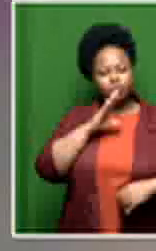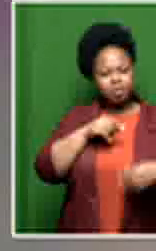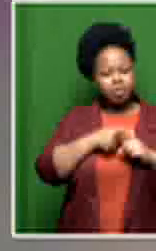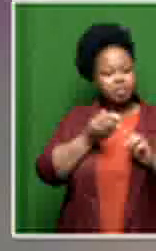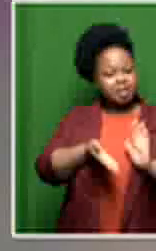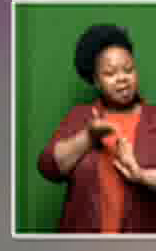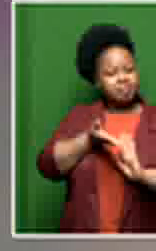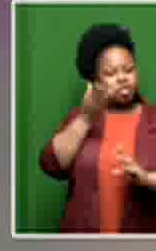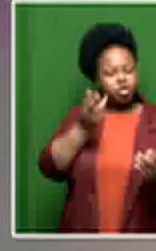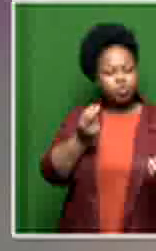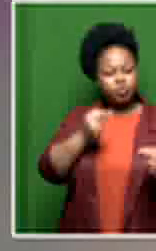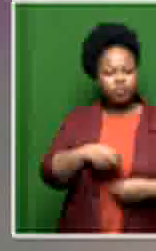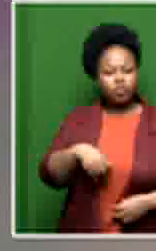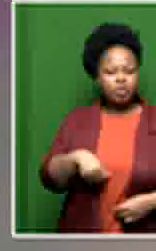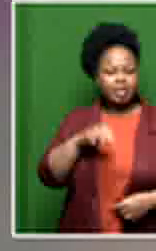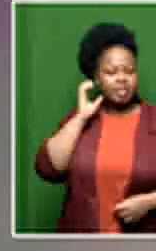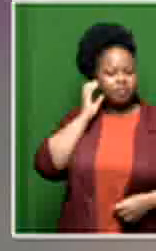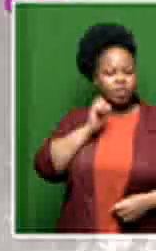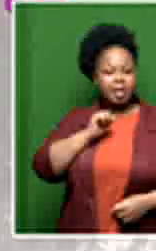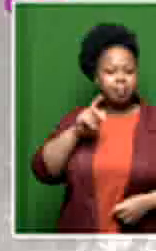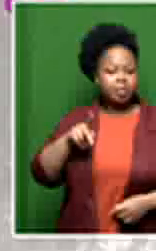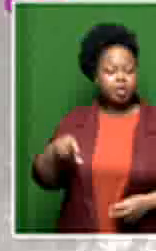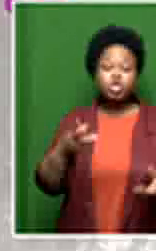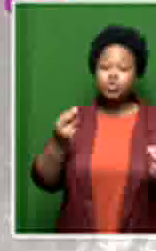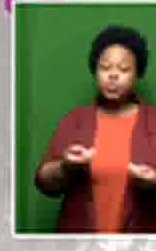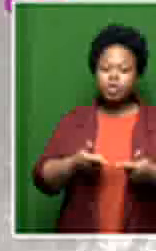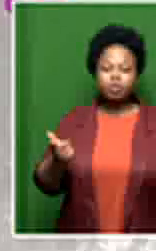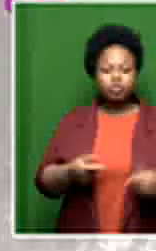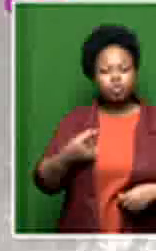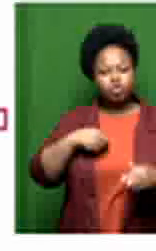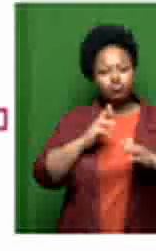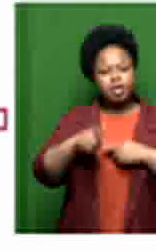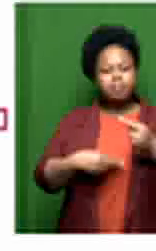latest updated version of the app that is recently launched called Rebirth.